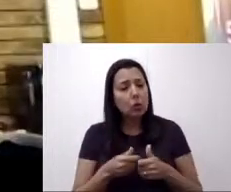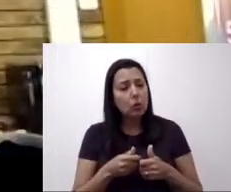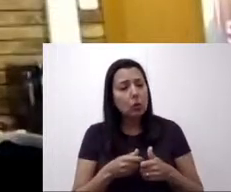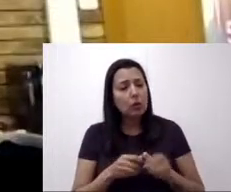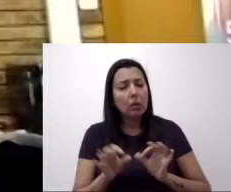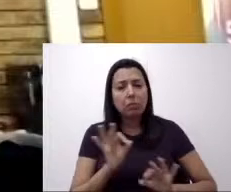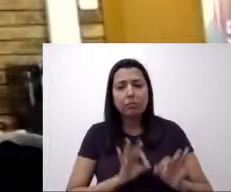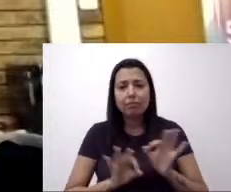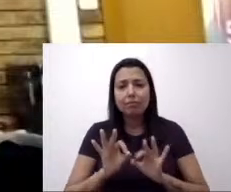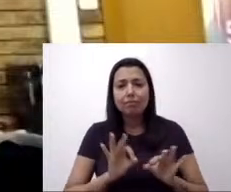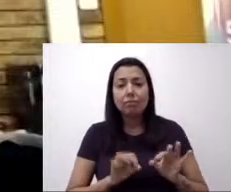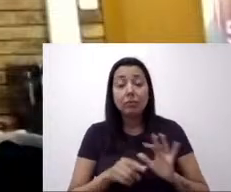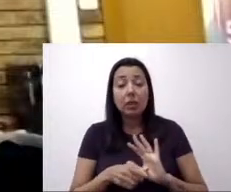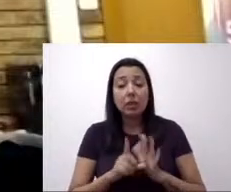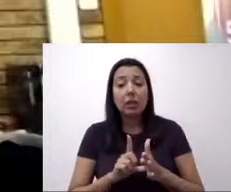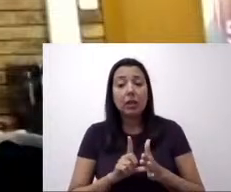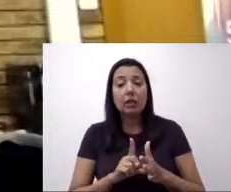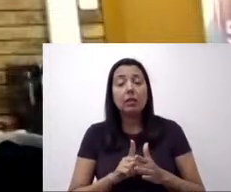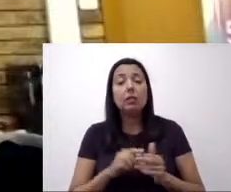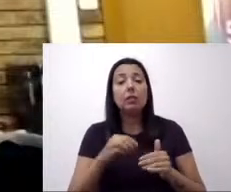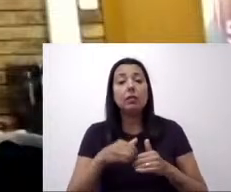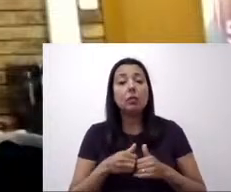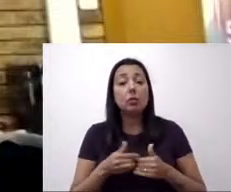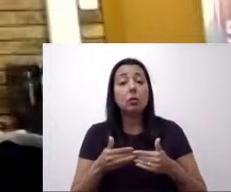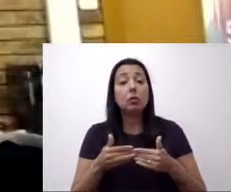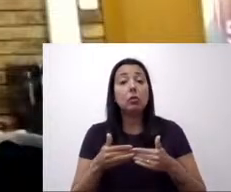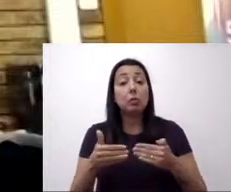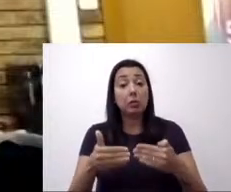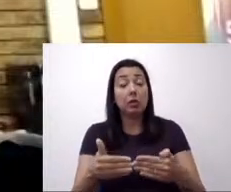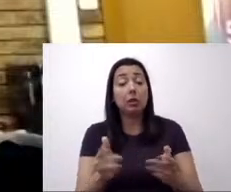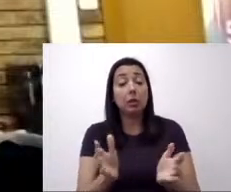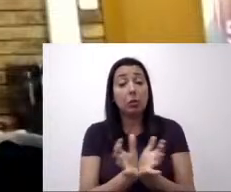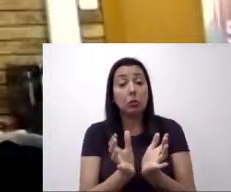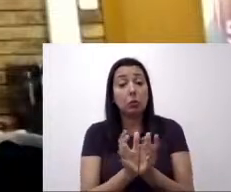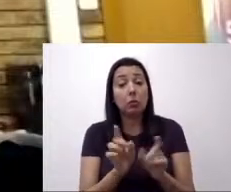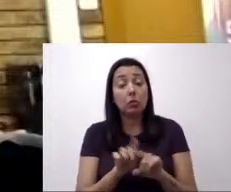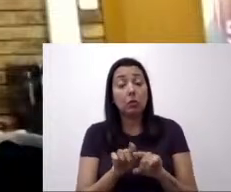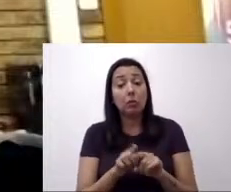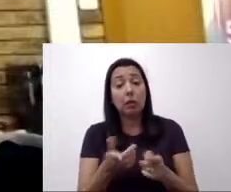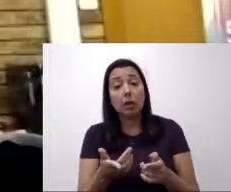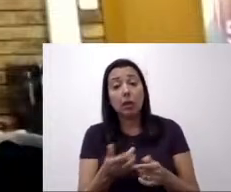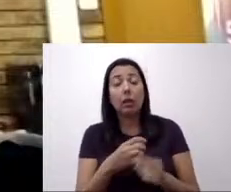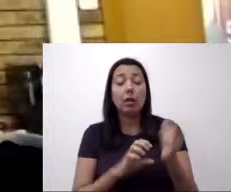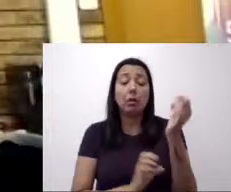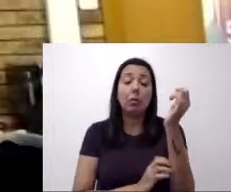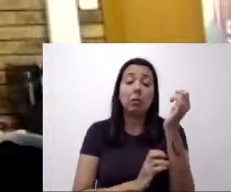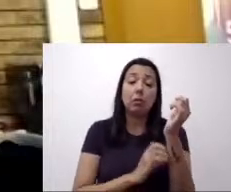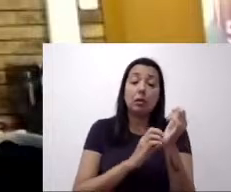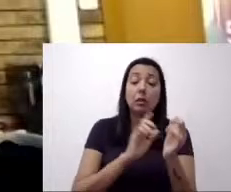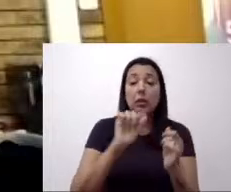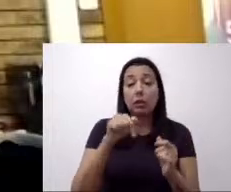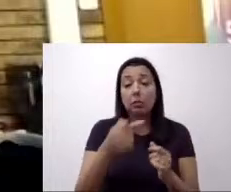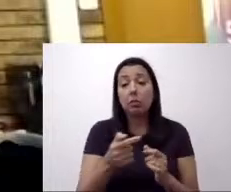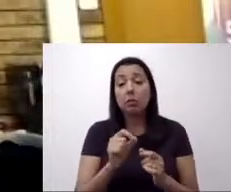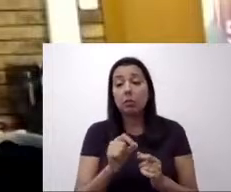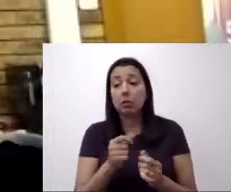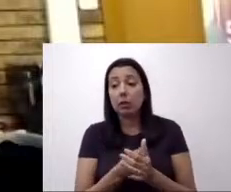the ministry and its cabinet, and after between cabinet and bureaucracy, and after between the oil company